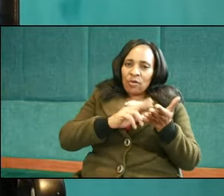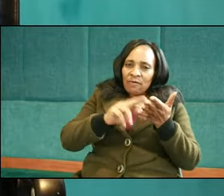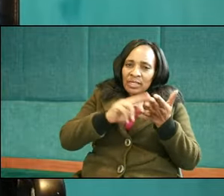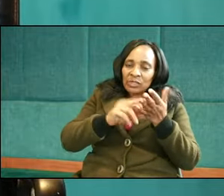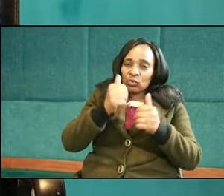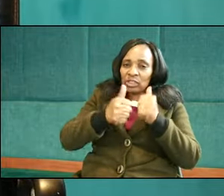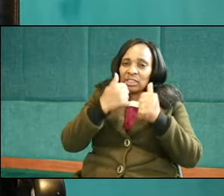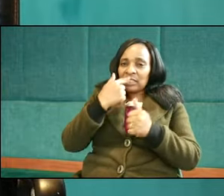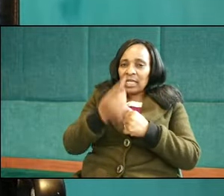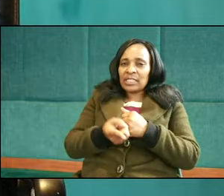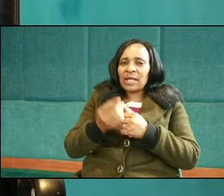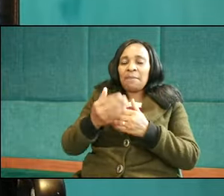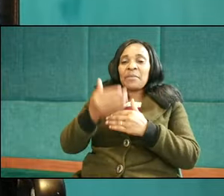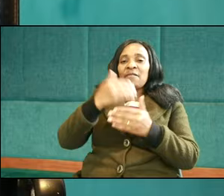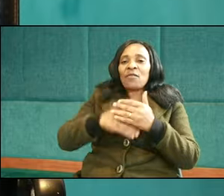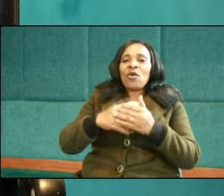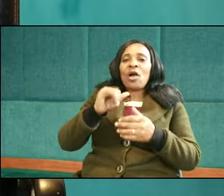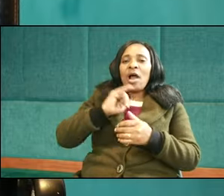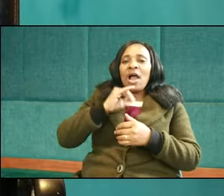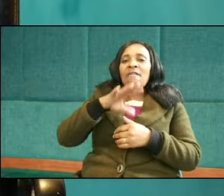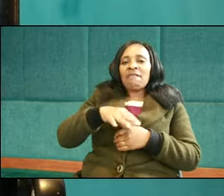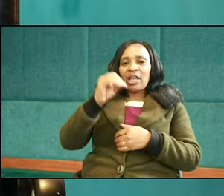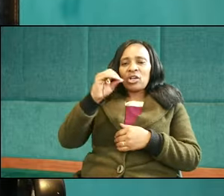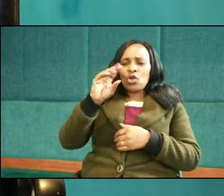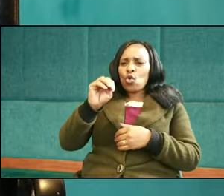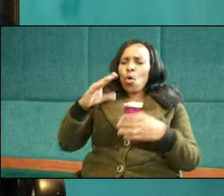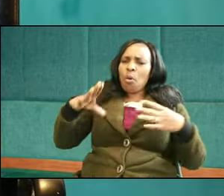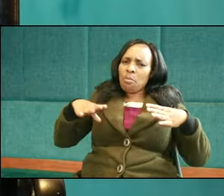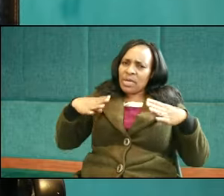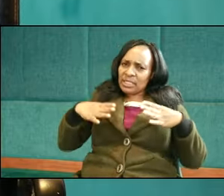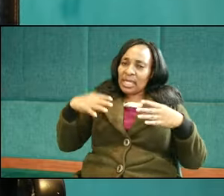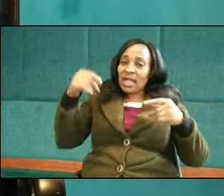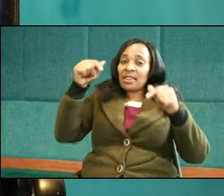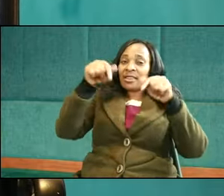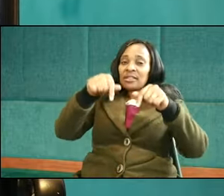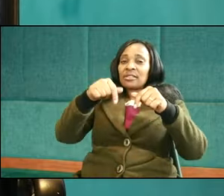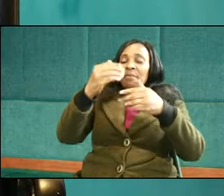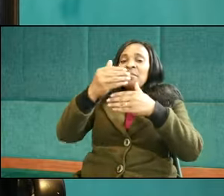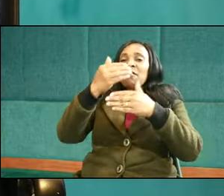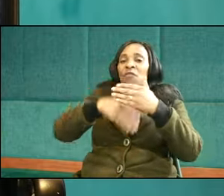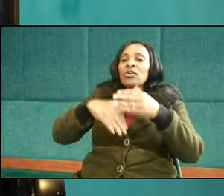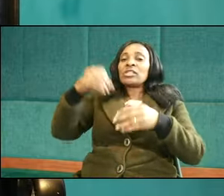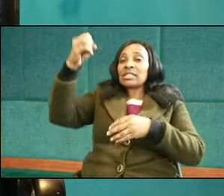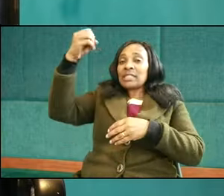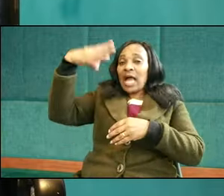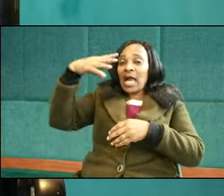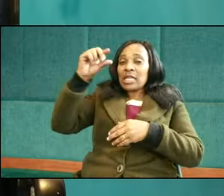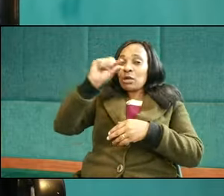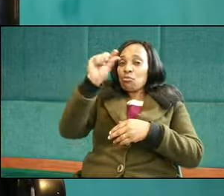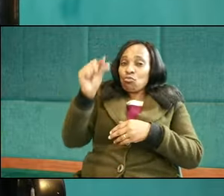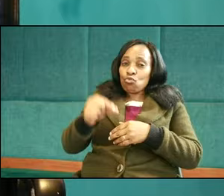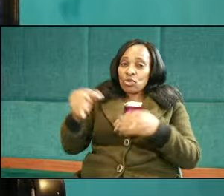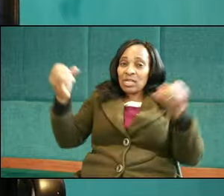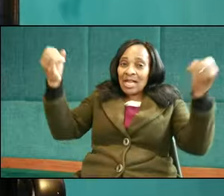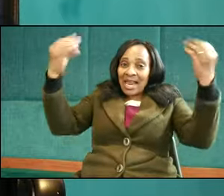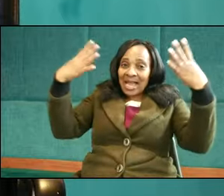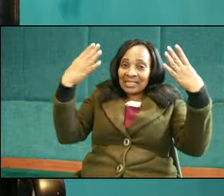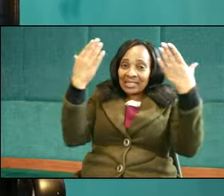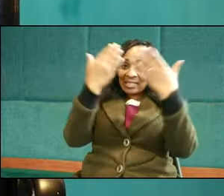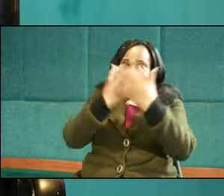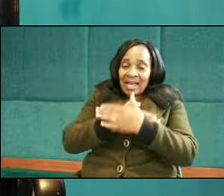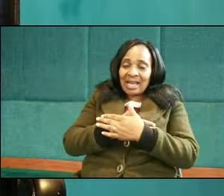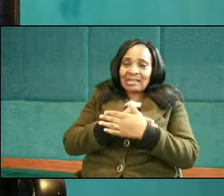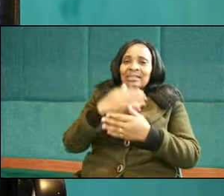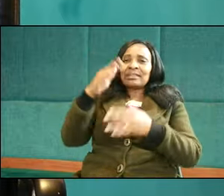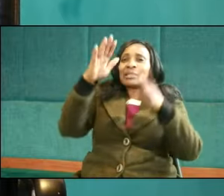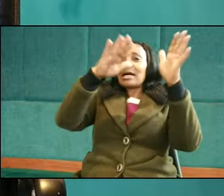says, before you say, I find no pleasure in them, before the sun, the moon, the light grow dark, the